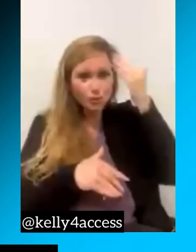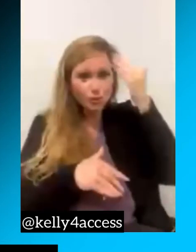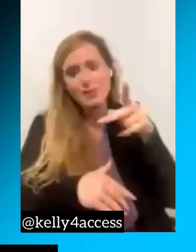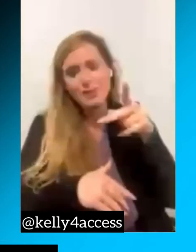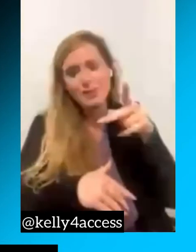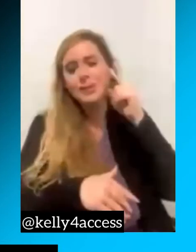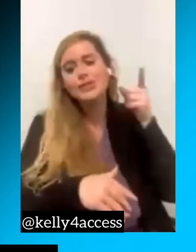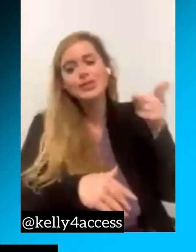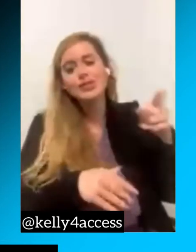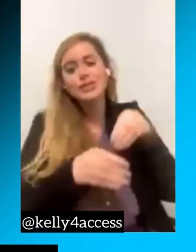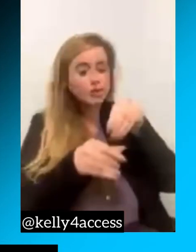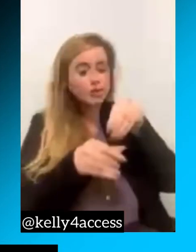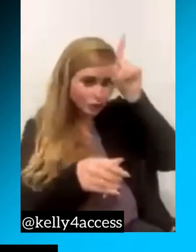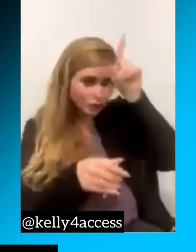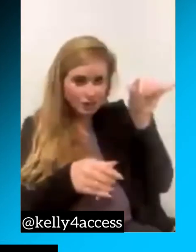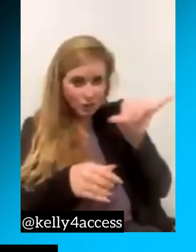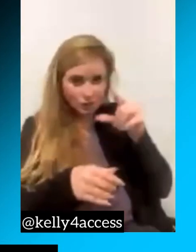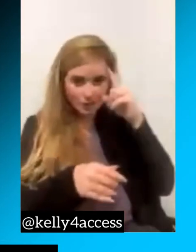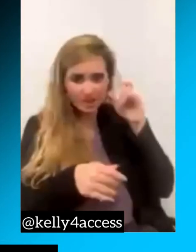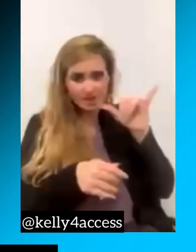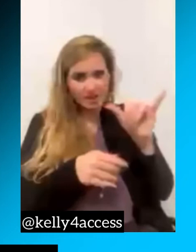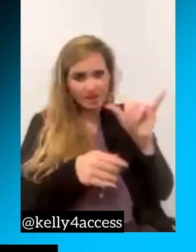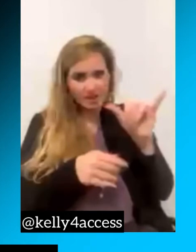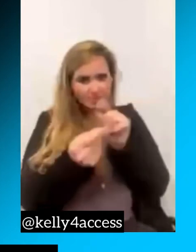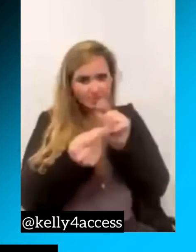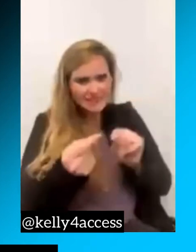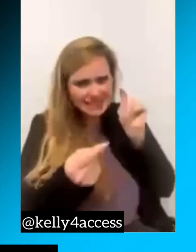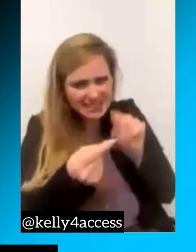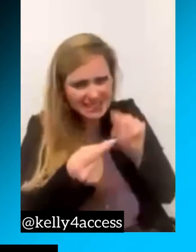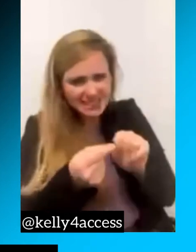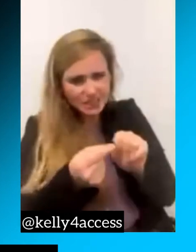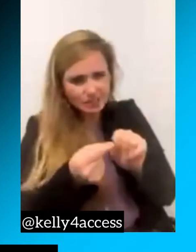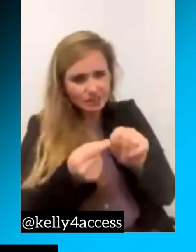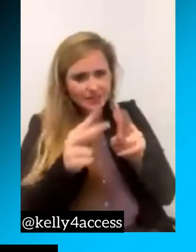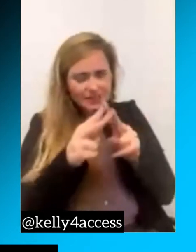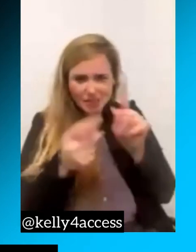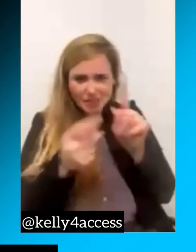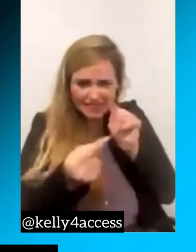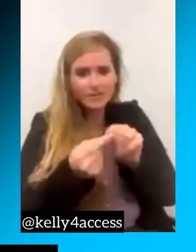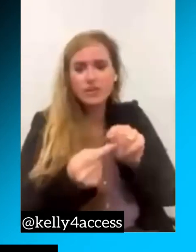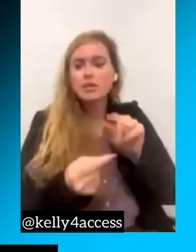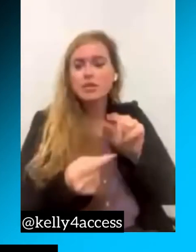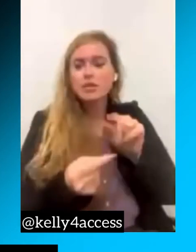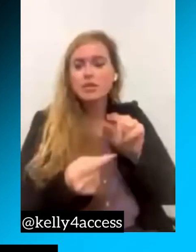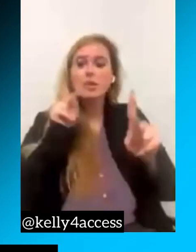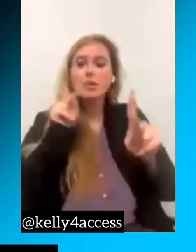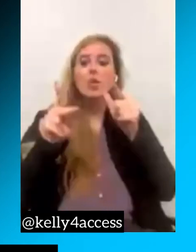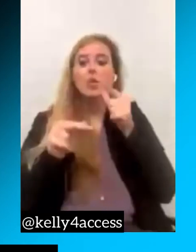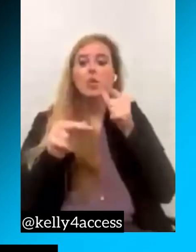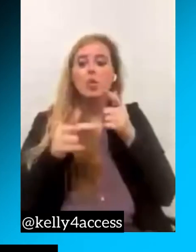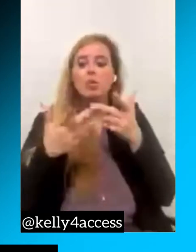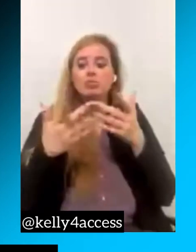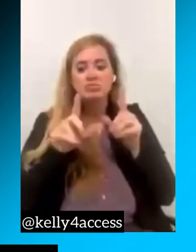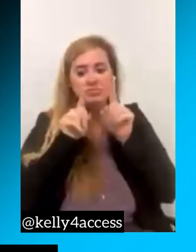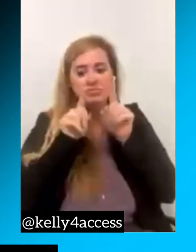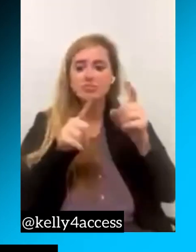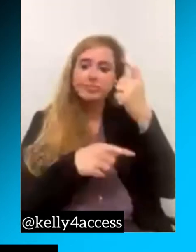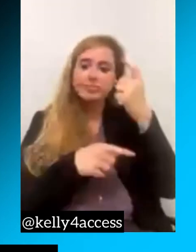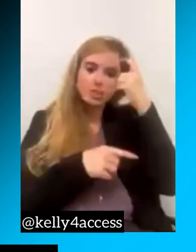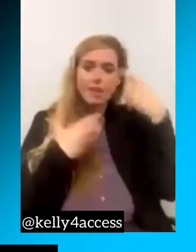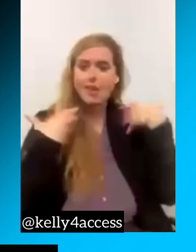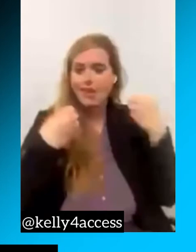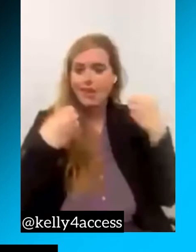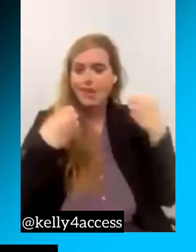in Germany, but also because it's very specific to like therapists and people who practice mental health. So there